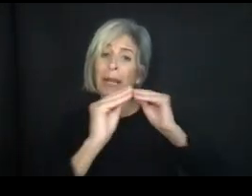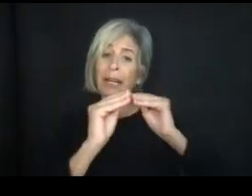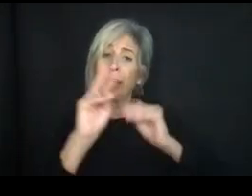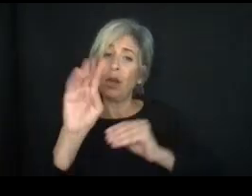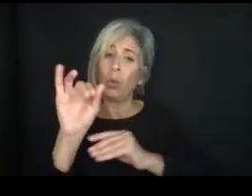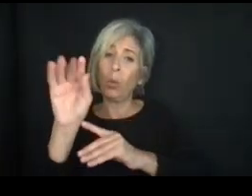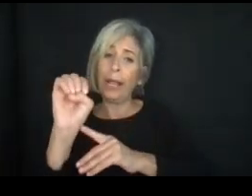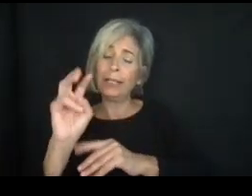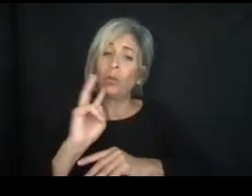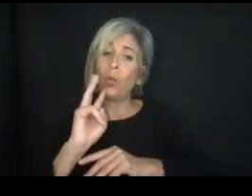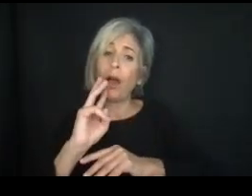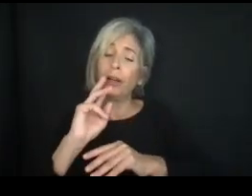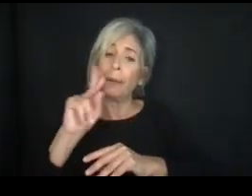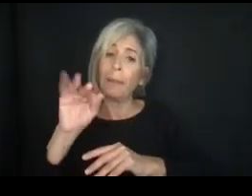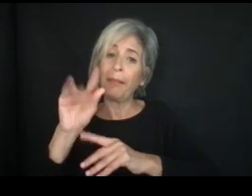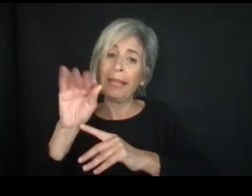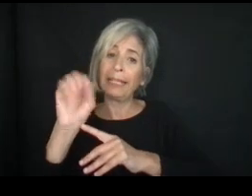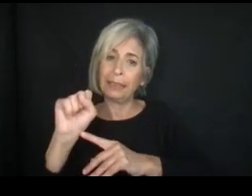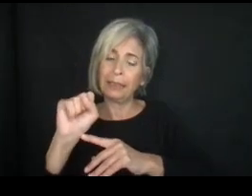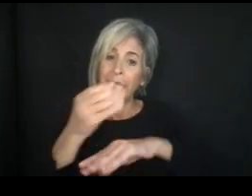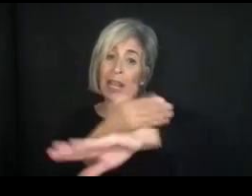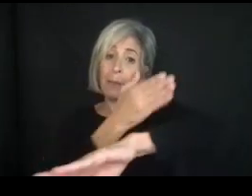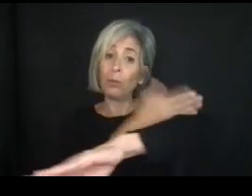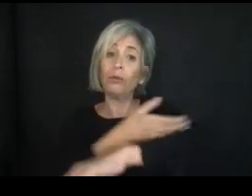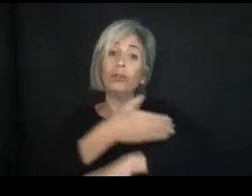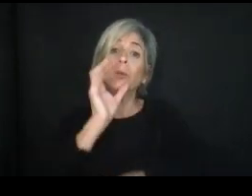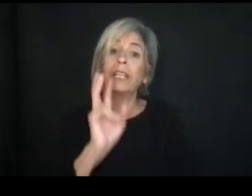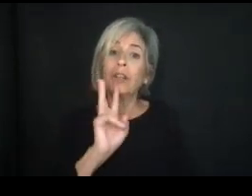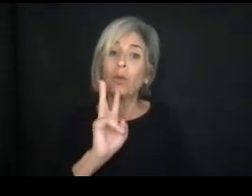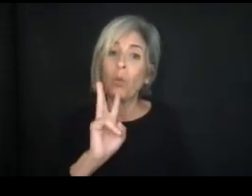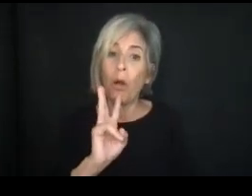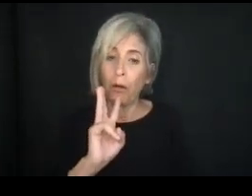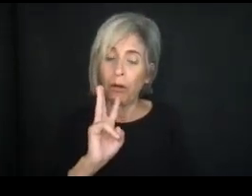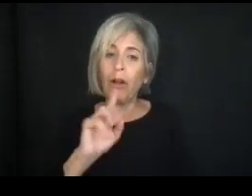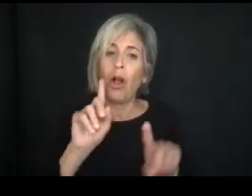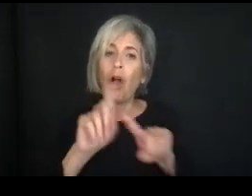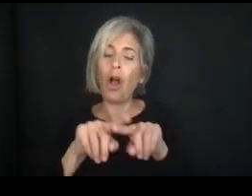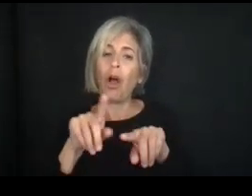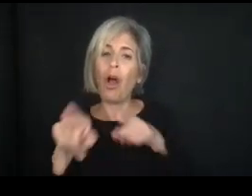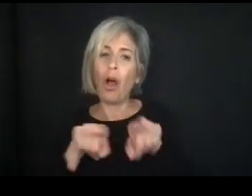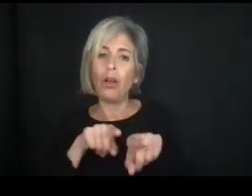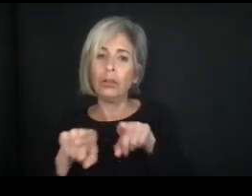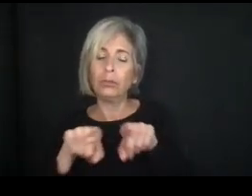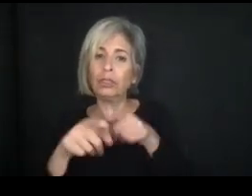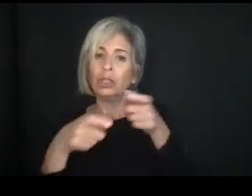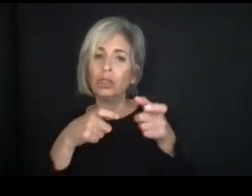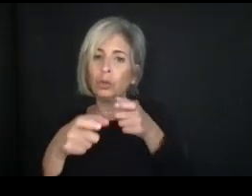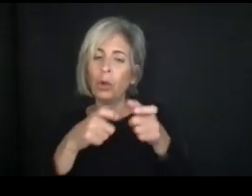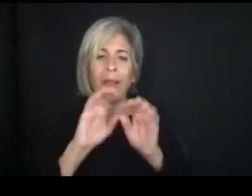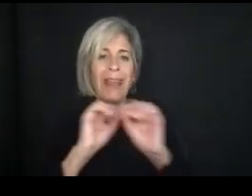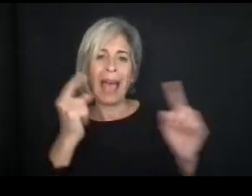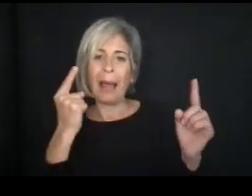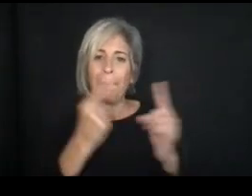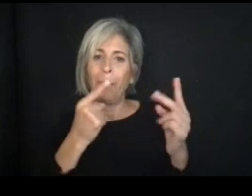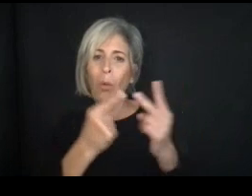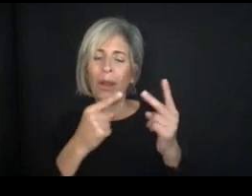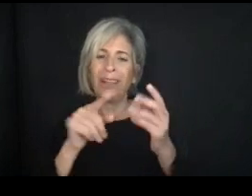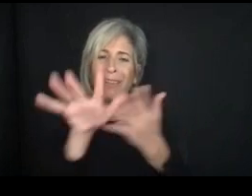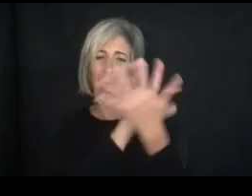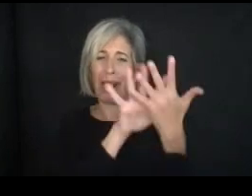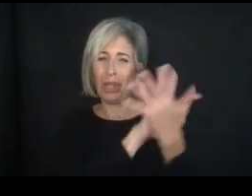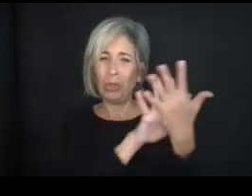treatment plants, improve drinking water infrastructure, and control non-point sources of pollution,